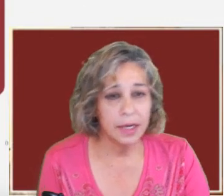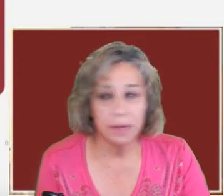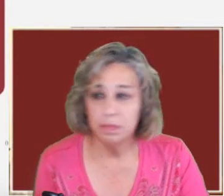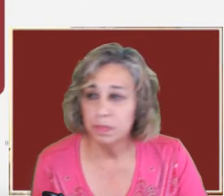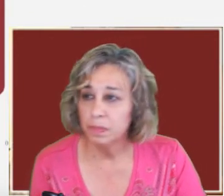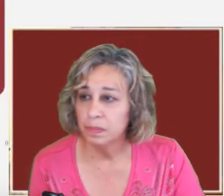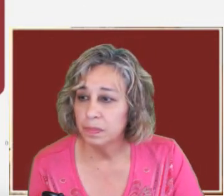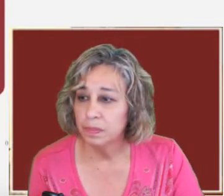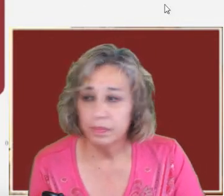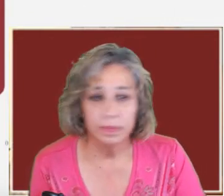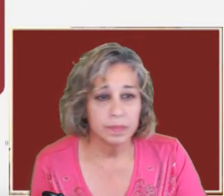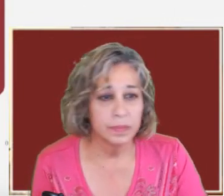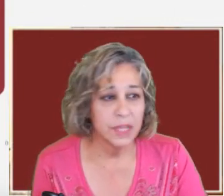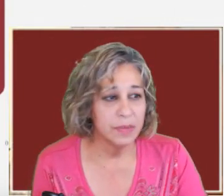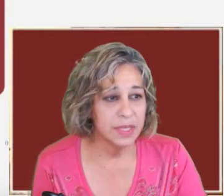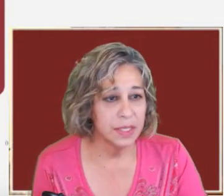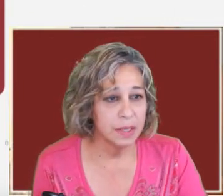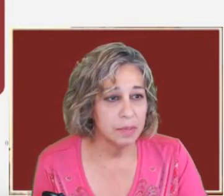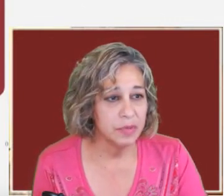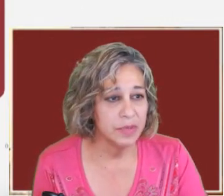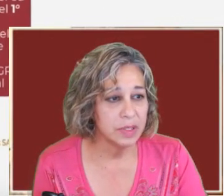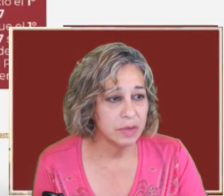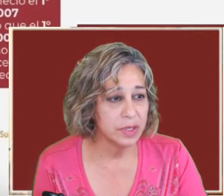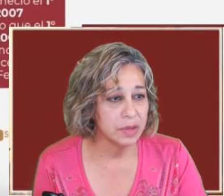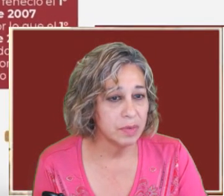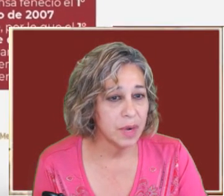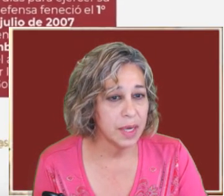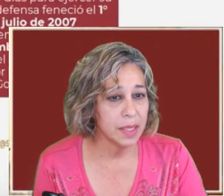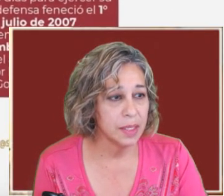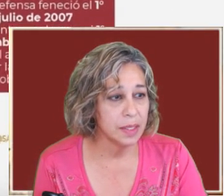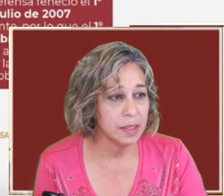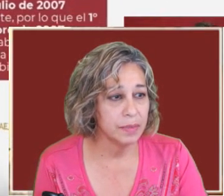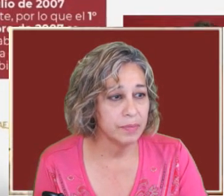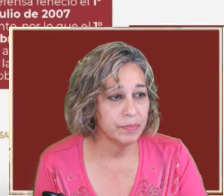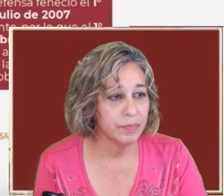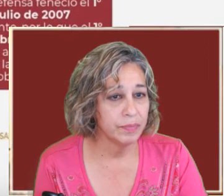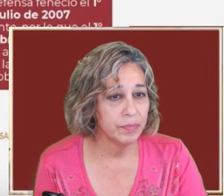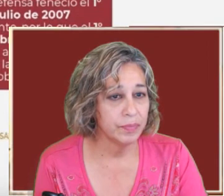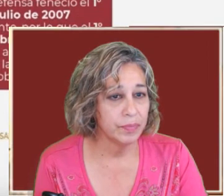And let me see, move this over to the right a little